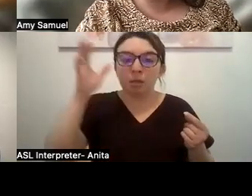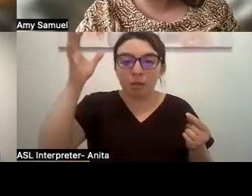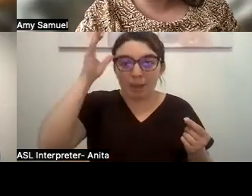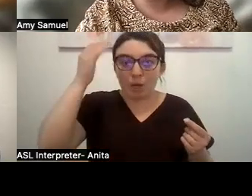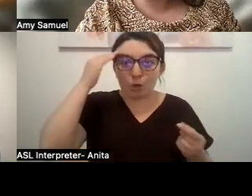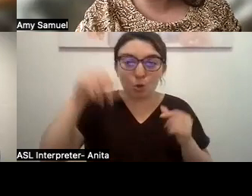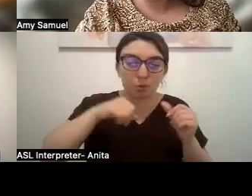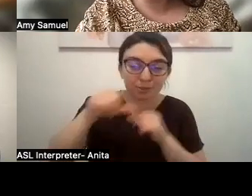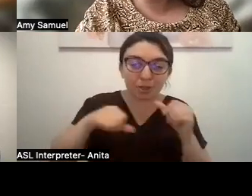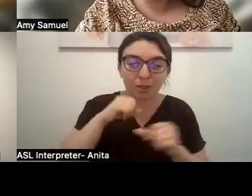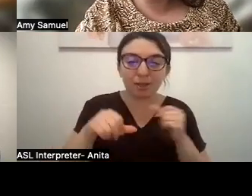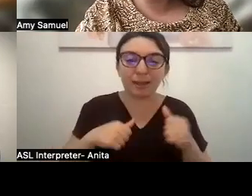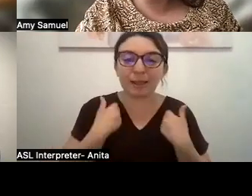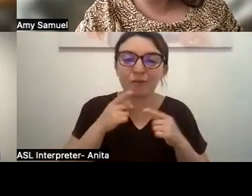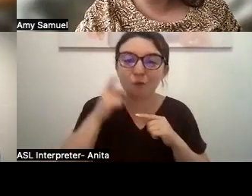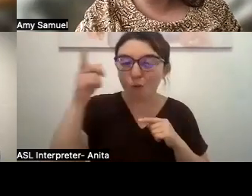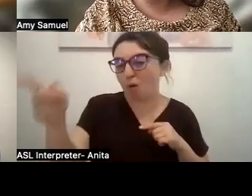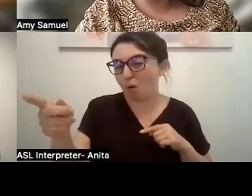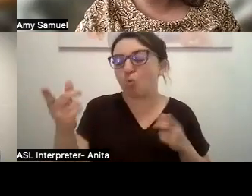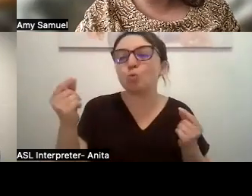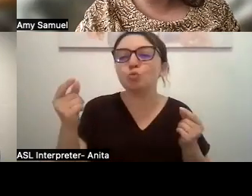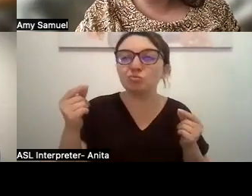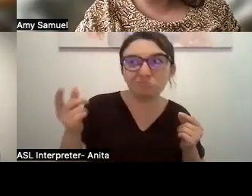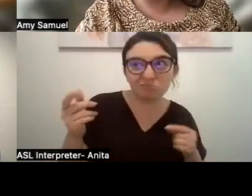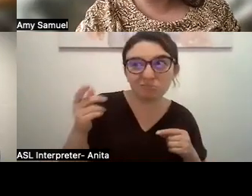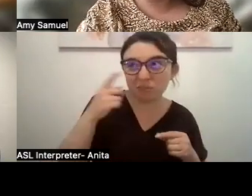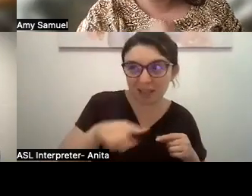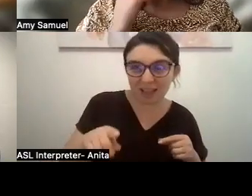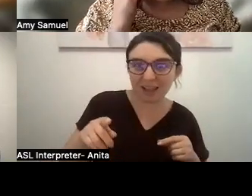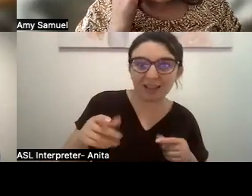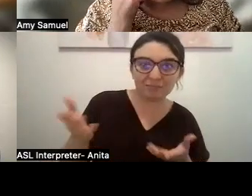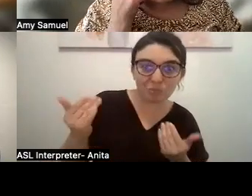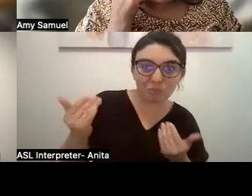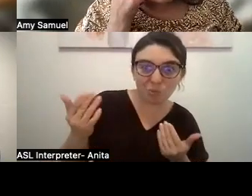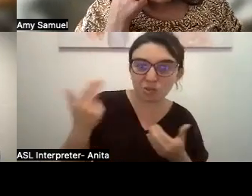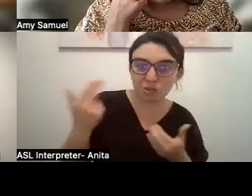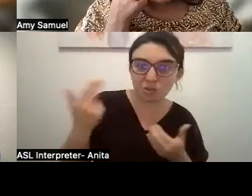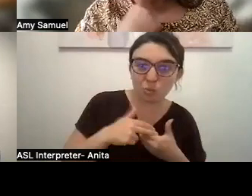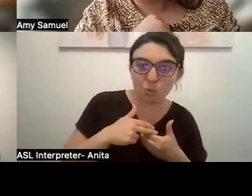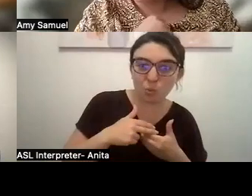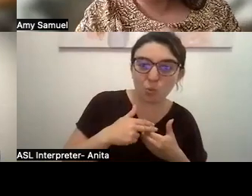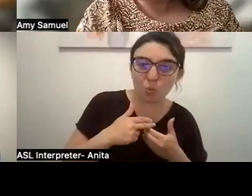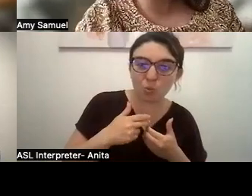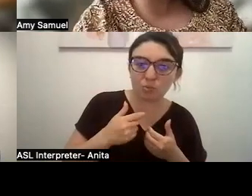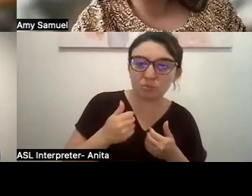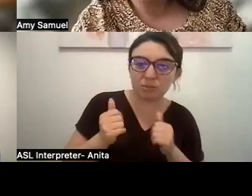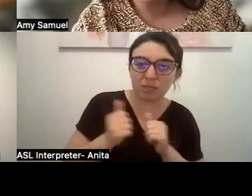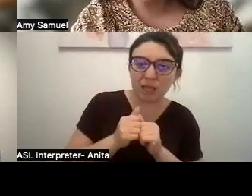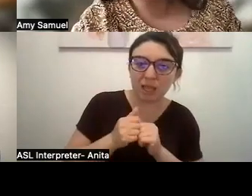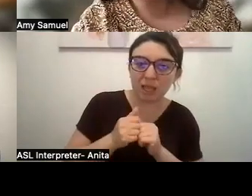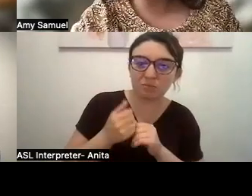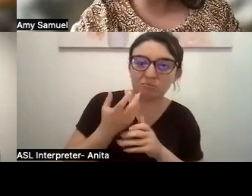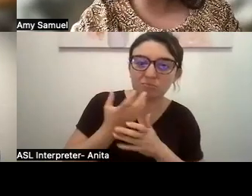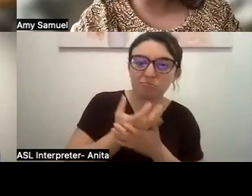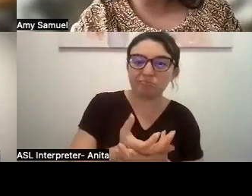other, especially people who are living farther away, they start asking those questions of who anyone from an area that's close to